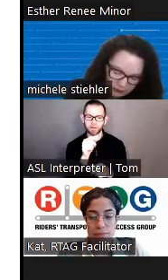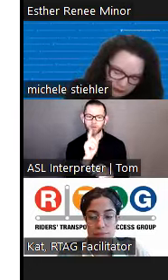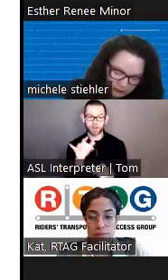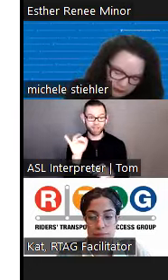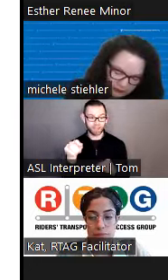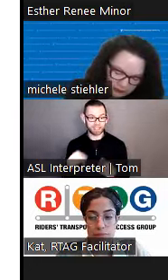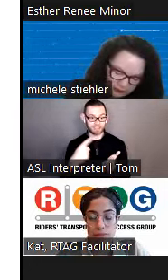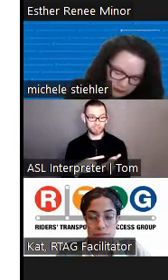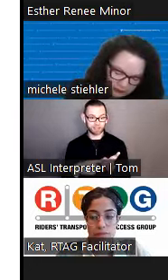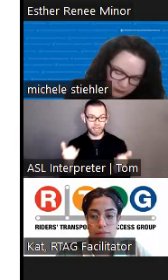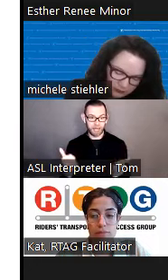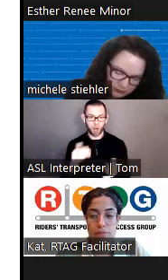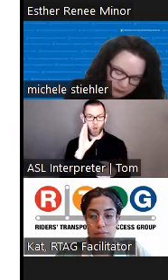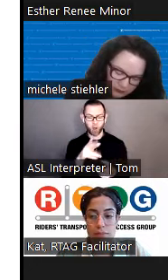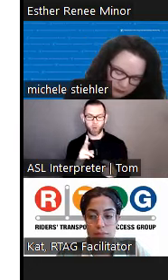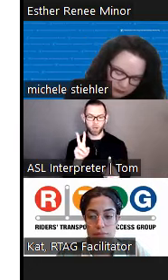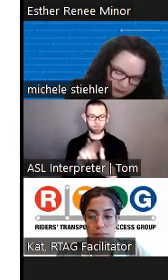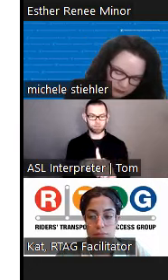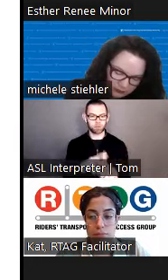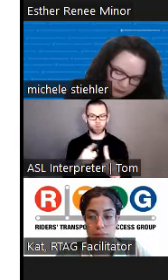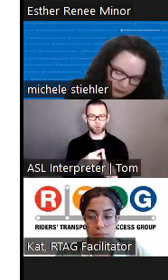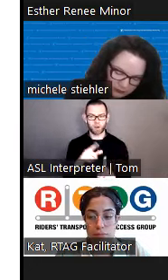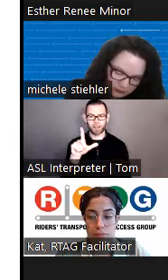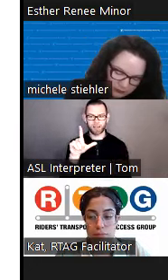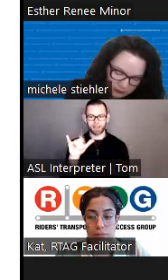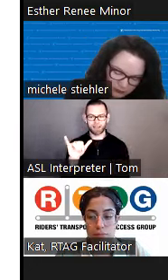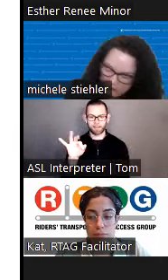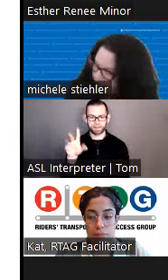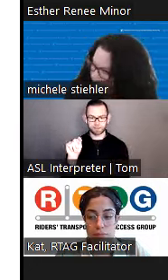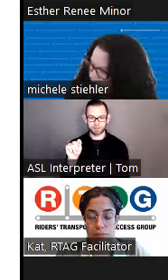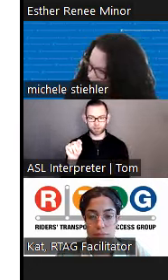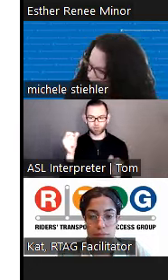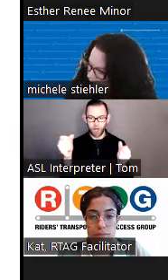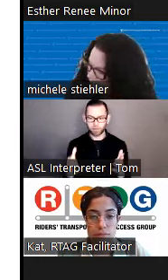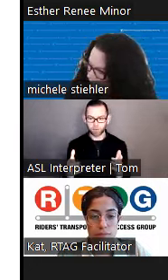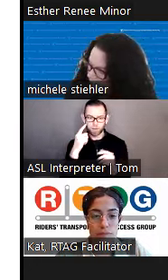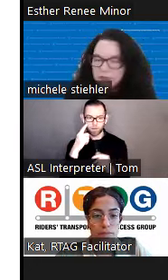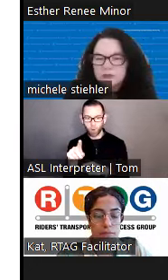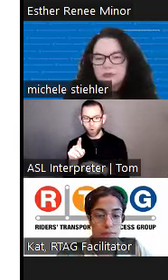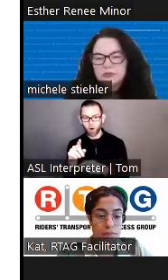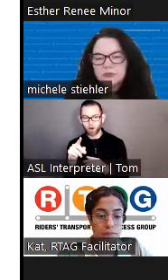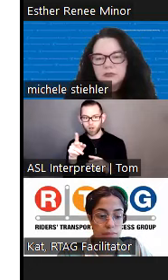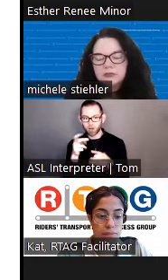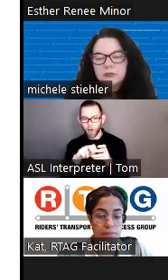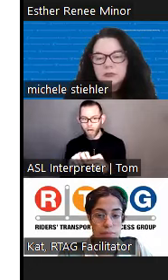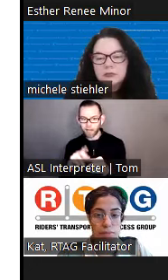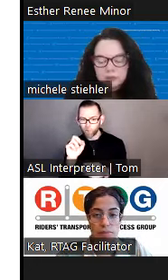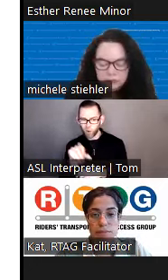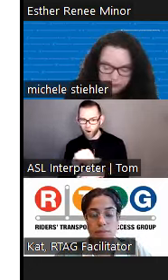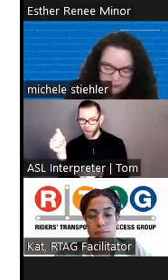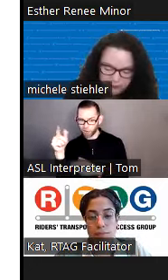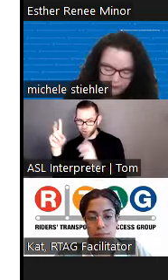to pertain to the Lyft drivers and rides, or is that part of the other topic? But